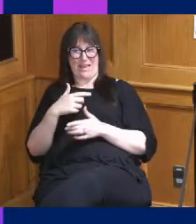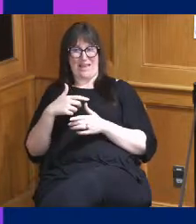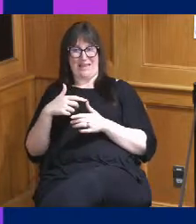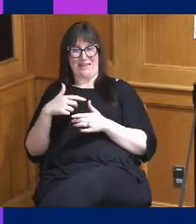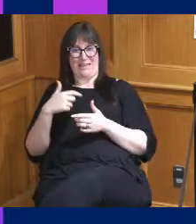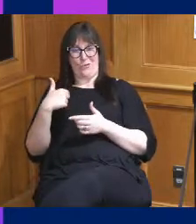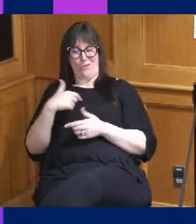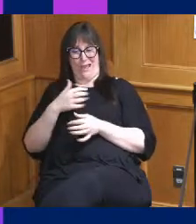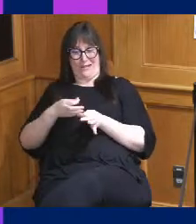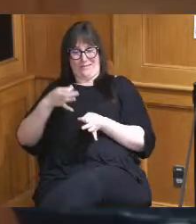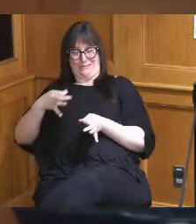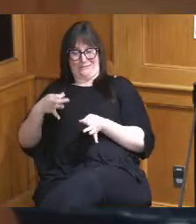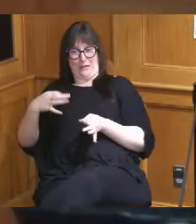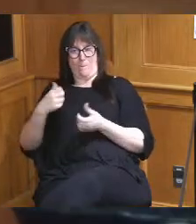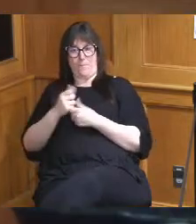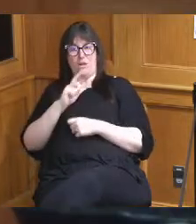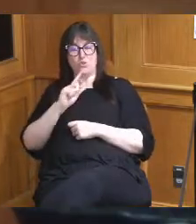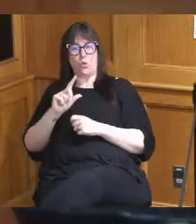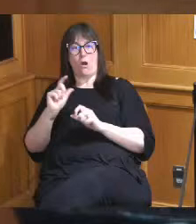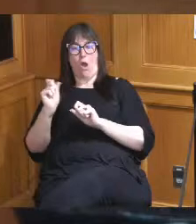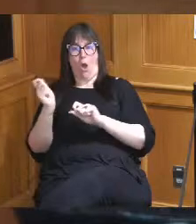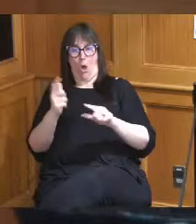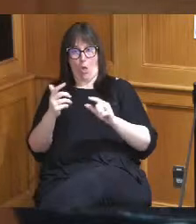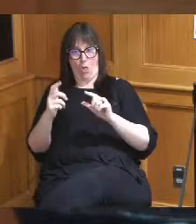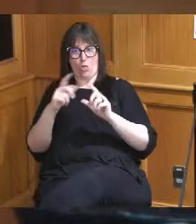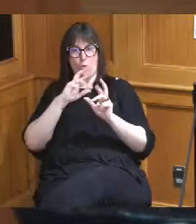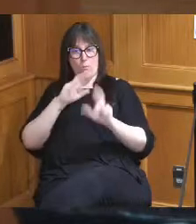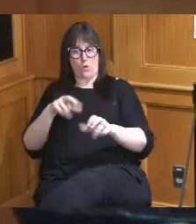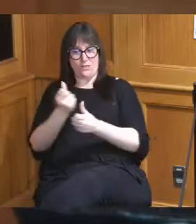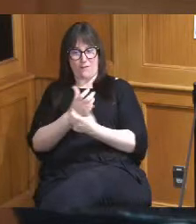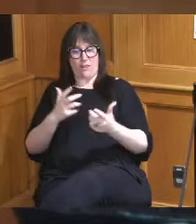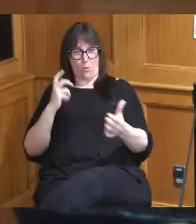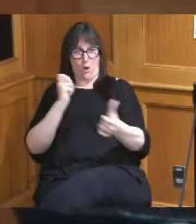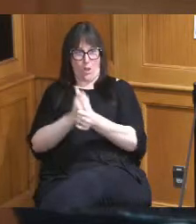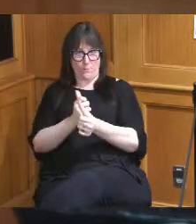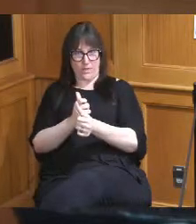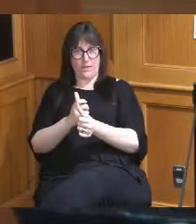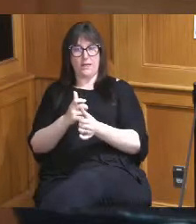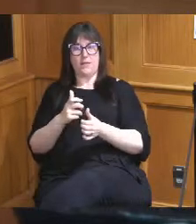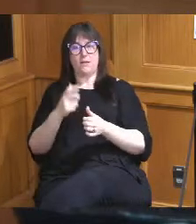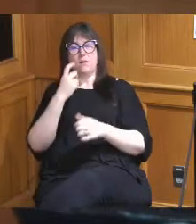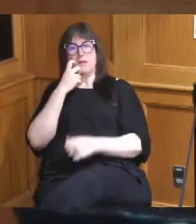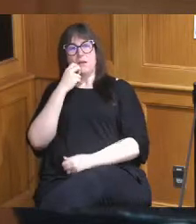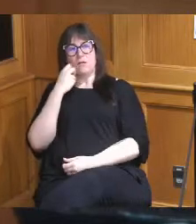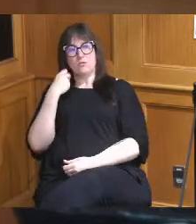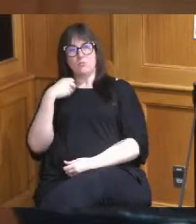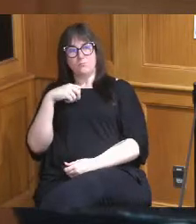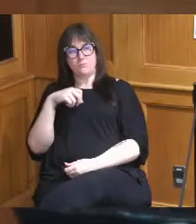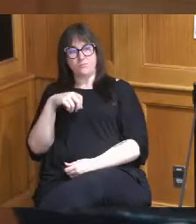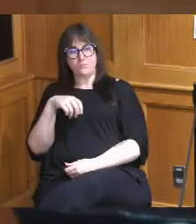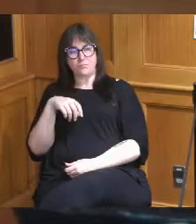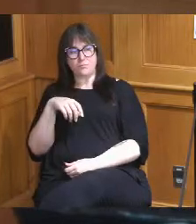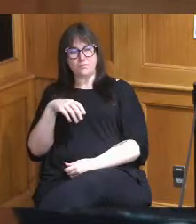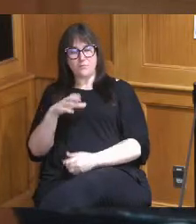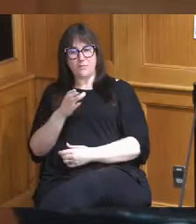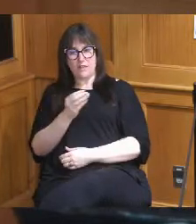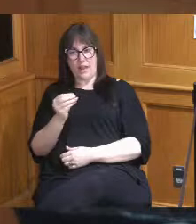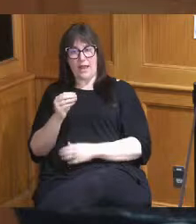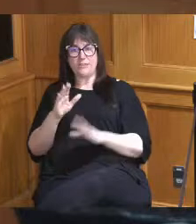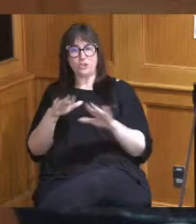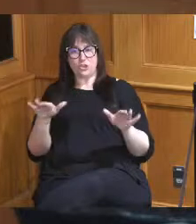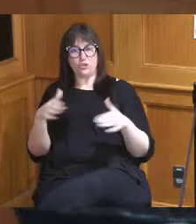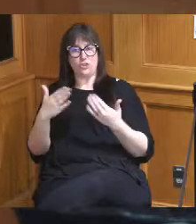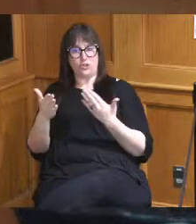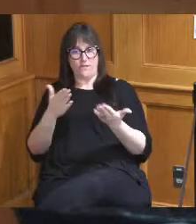we were updated with other reports that were coming through that interacted with JFS and their children's services, examples being